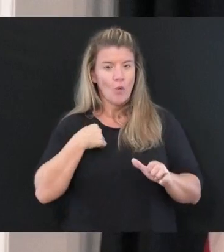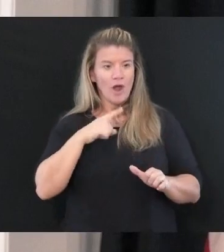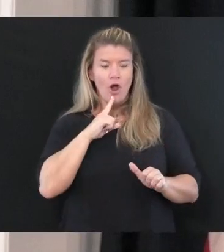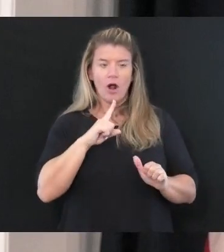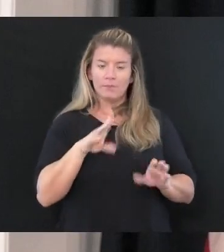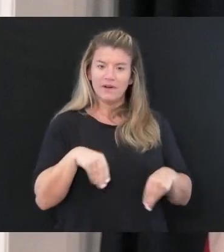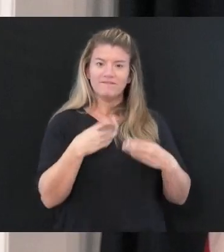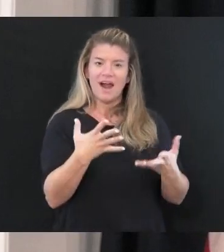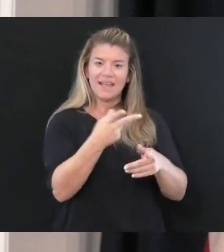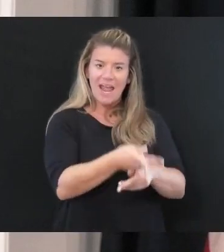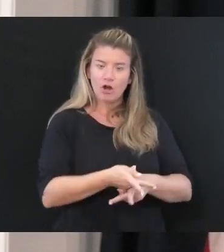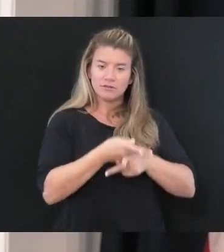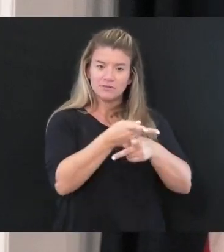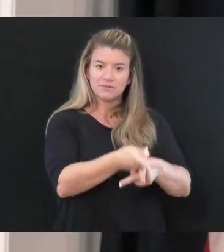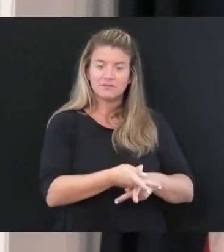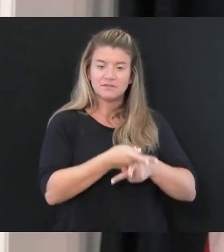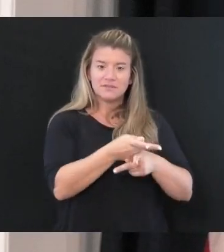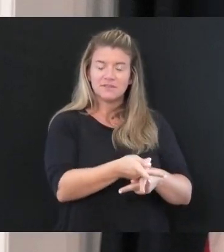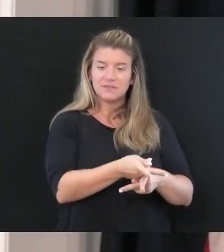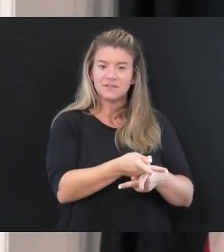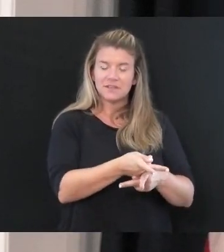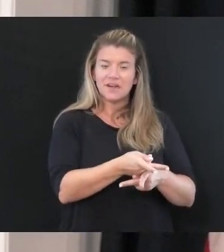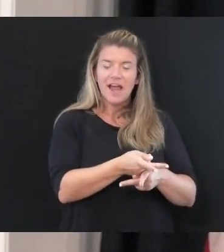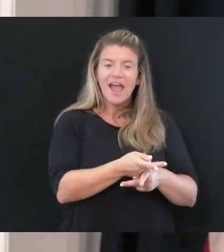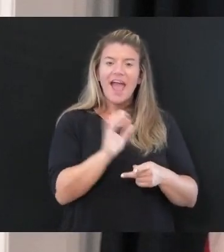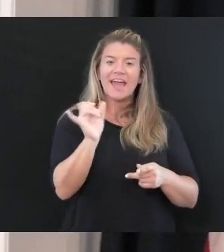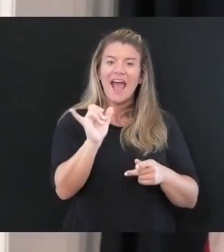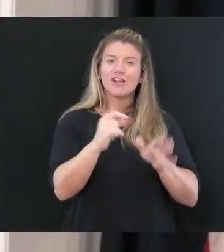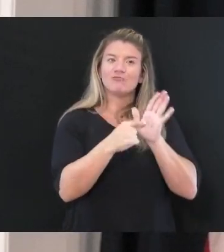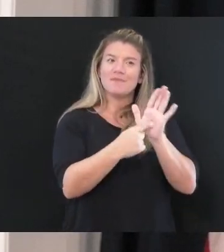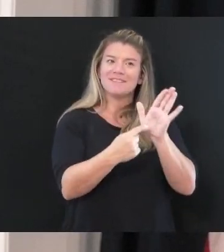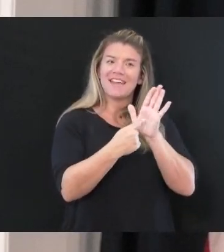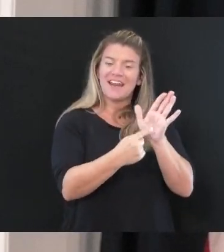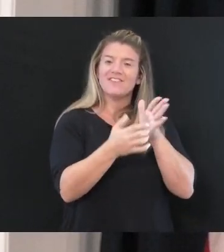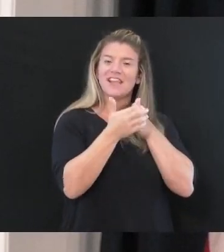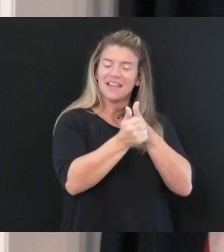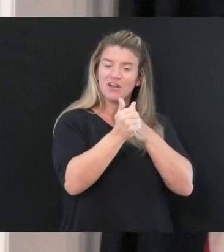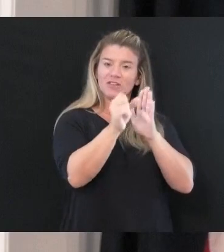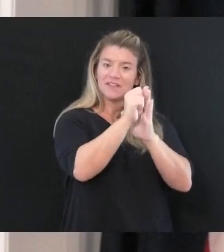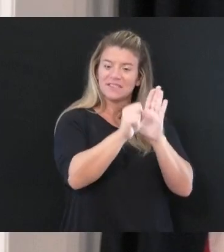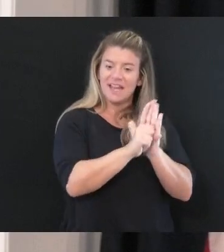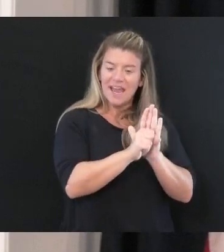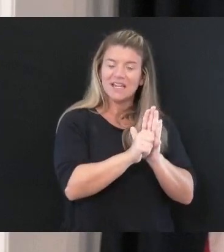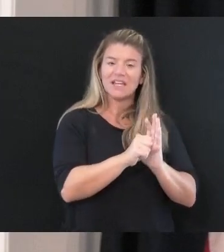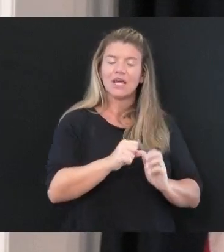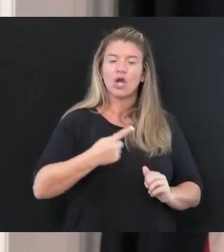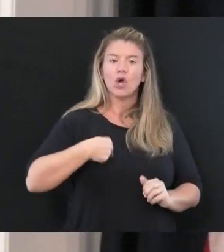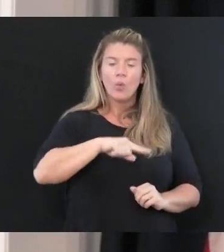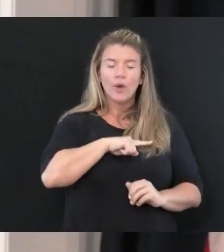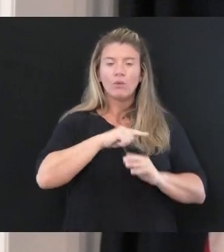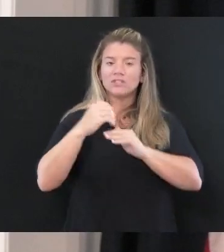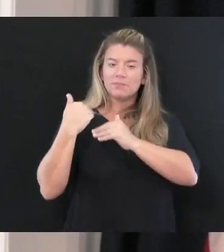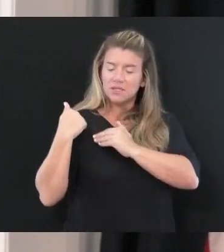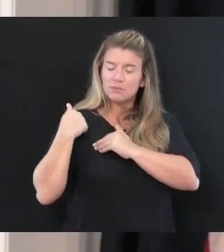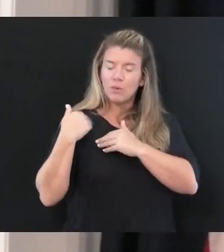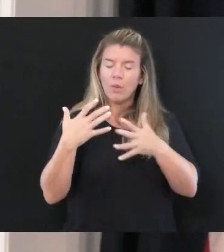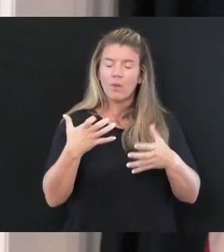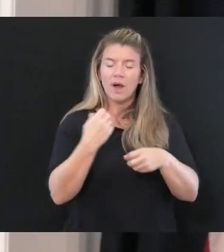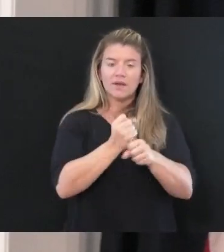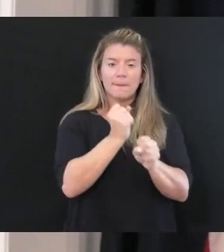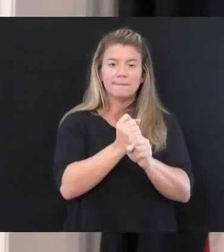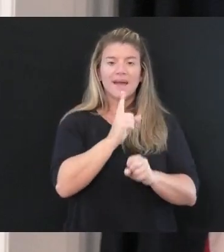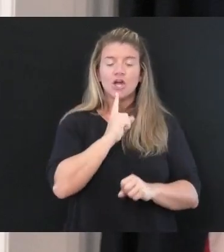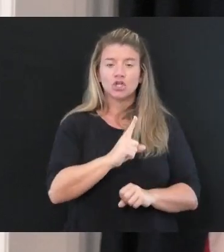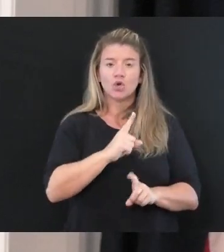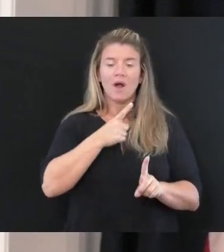that as representatives and leaders of the state, I think we're obligated to make sure that we